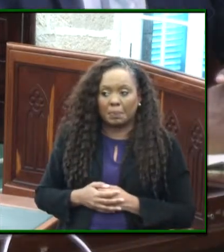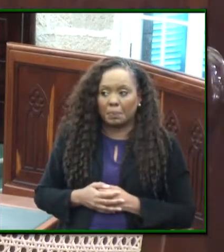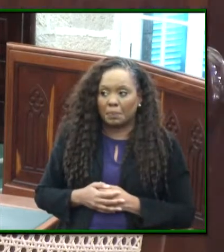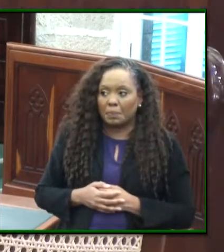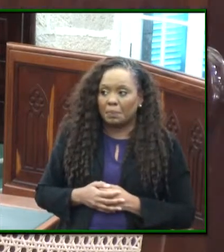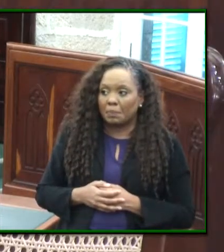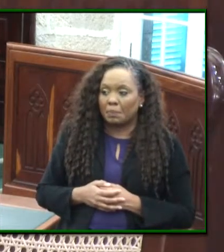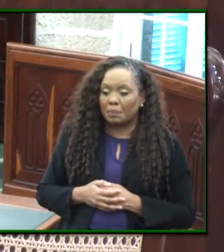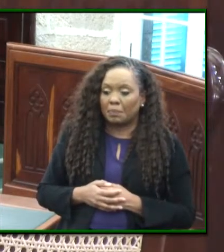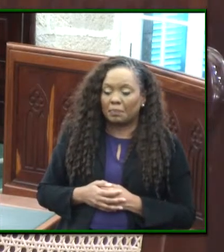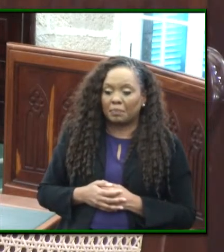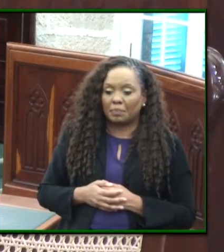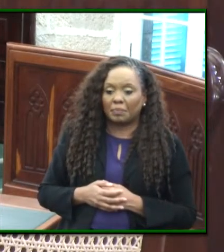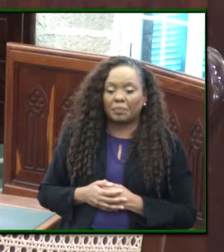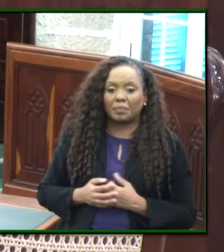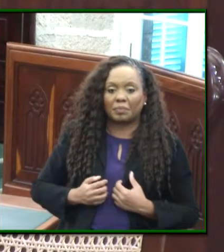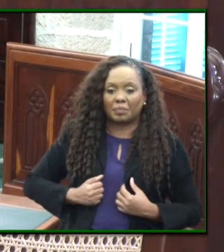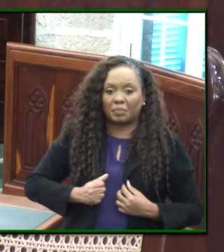program.